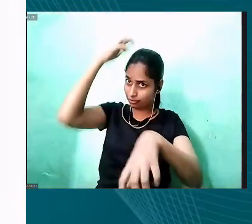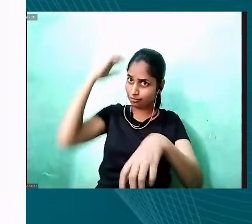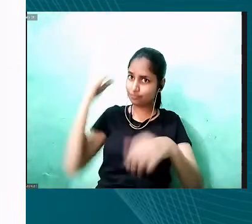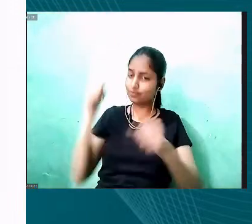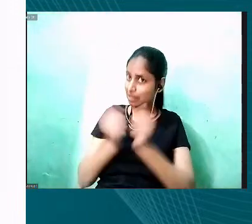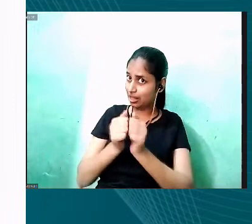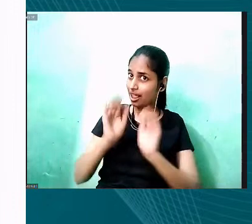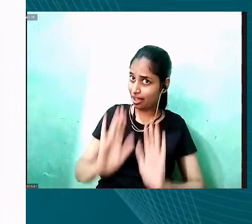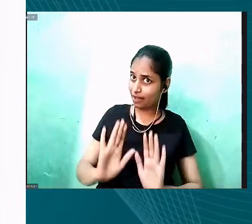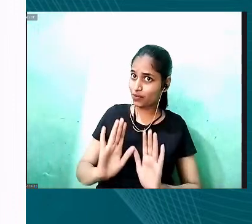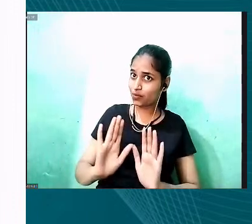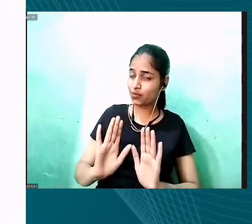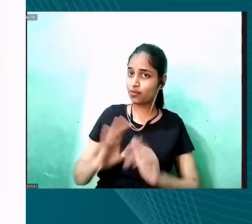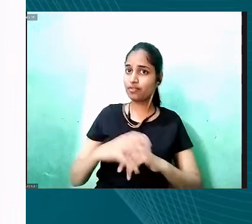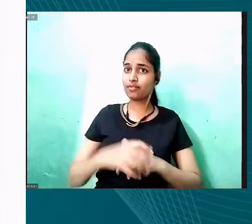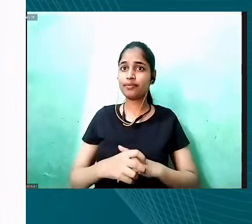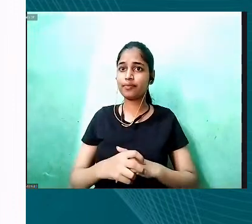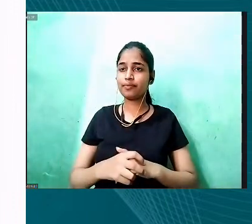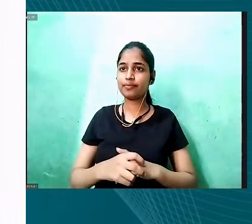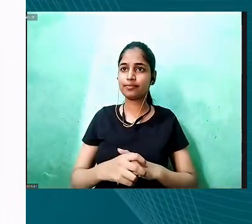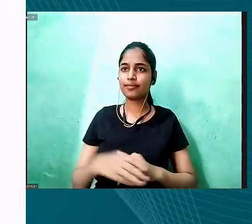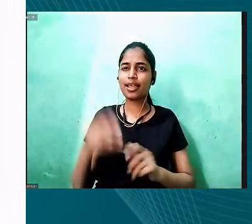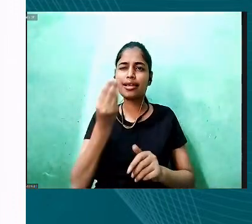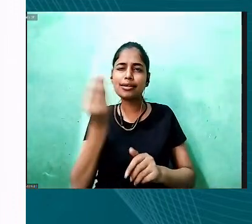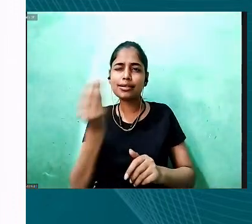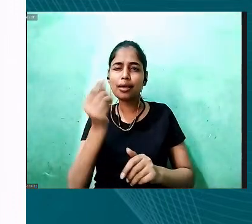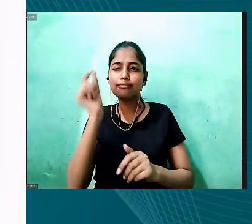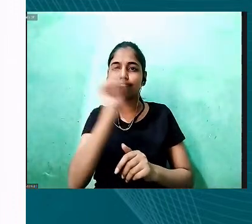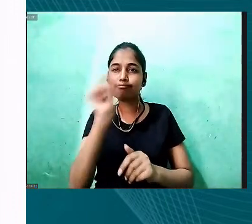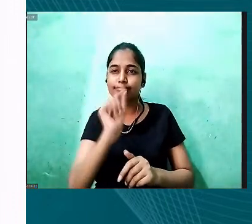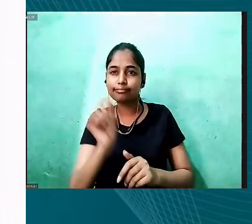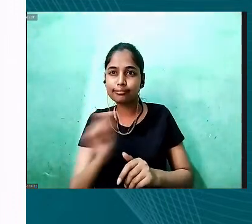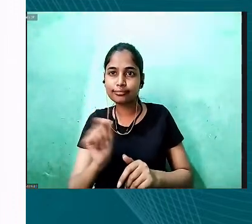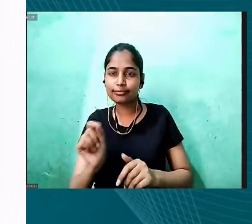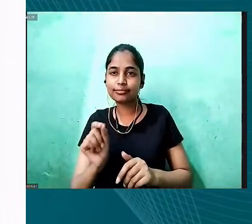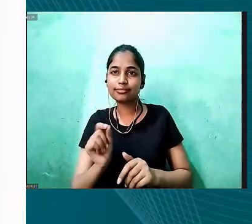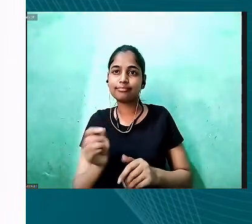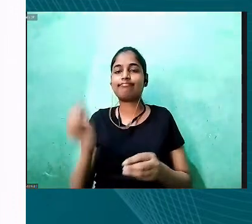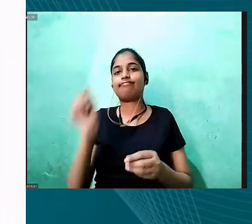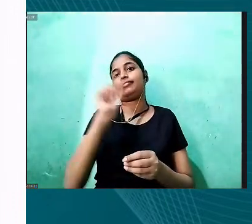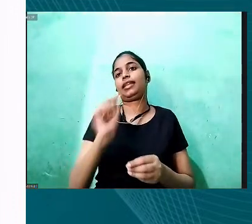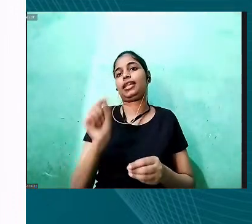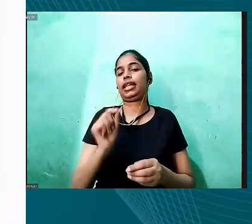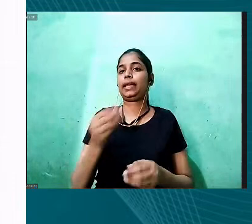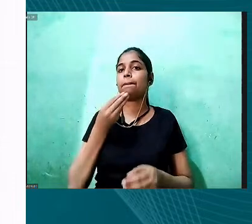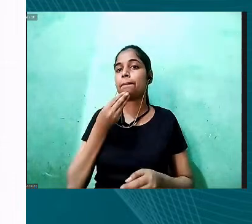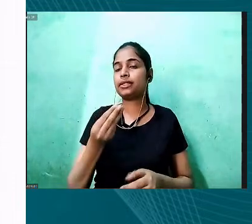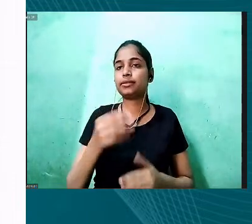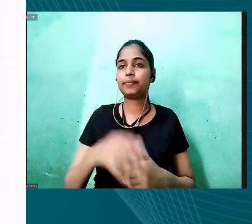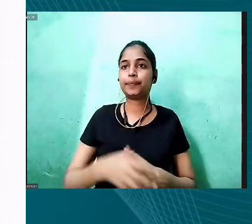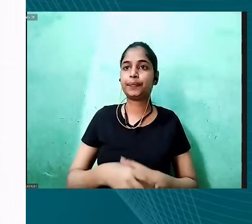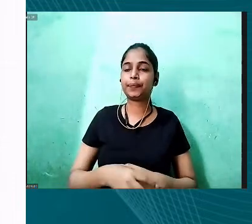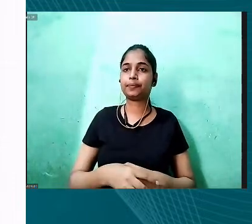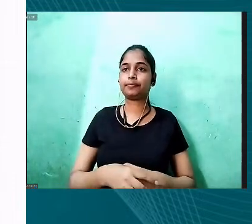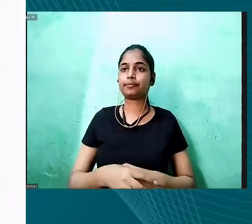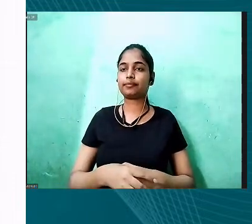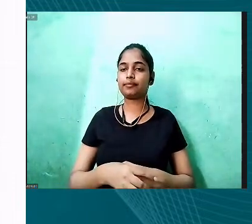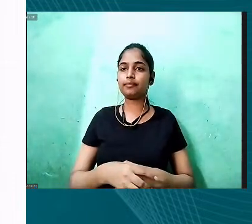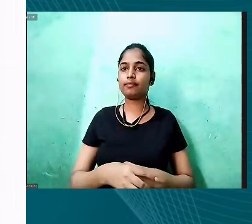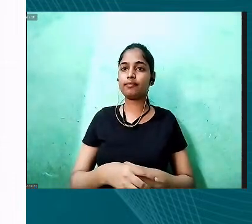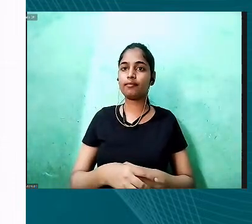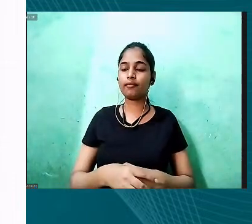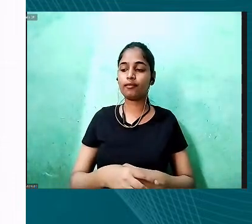Write a few lines about it. So, what can we write about the pet? You can write the name of the